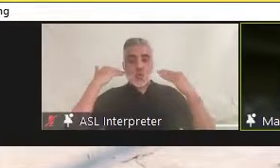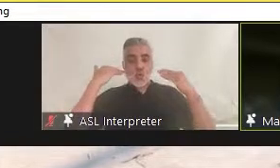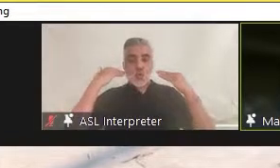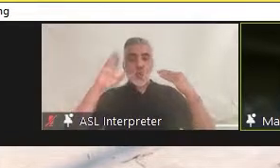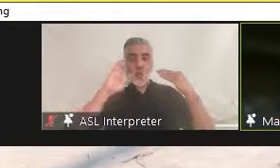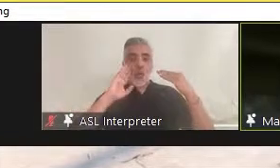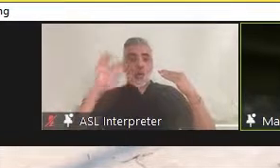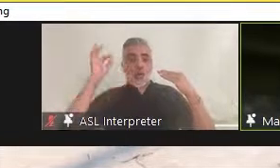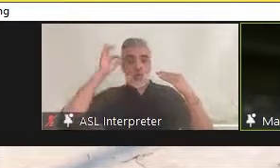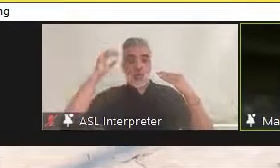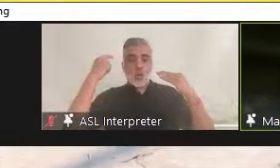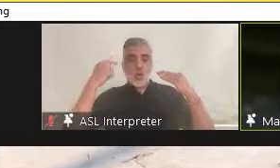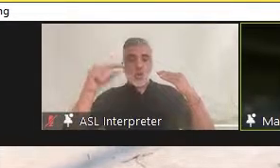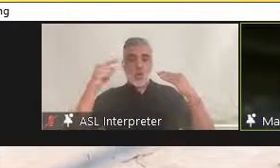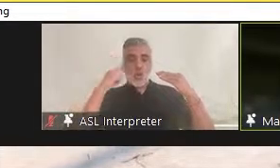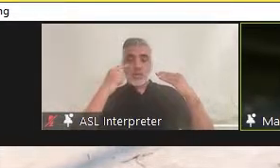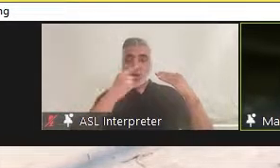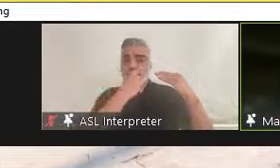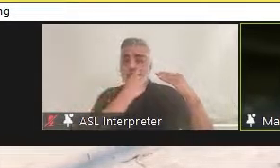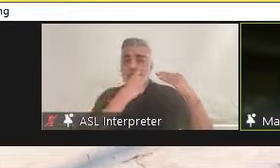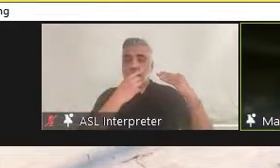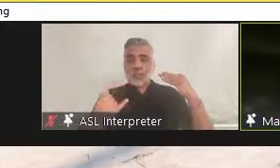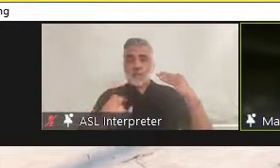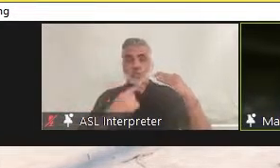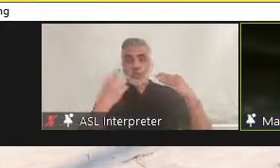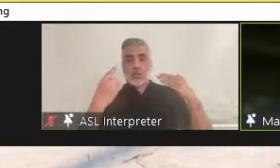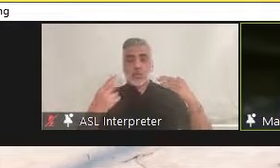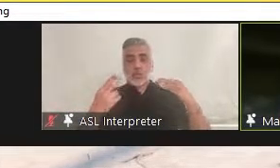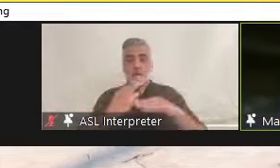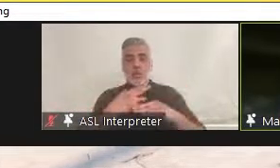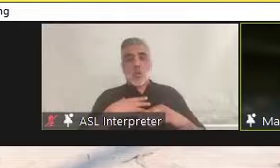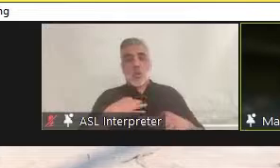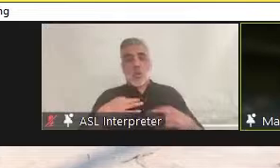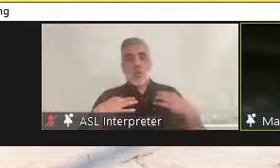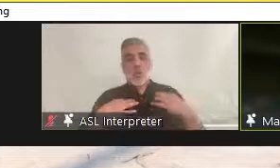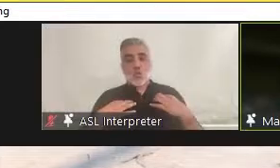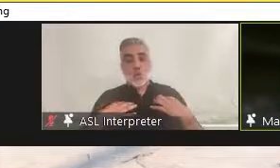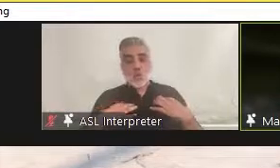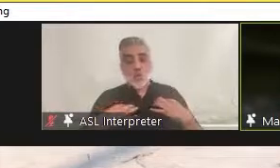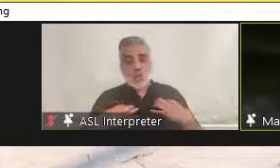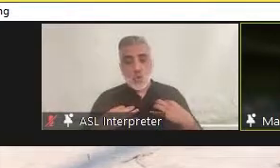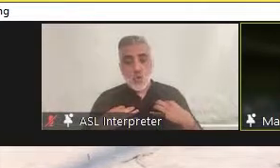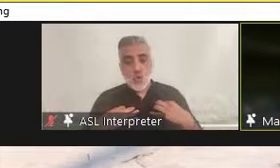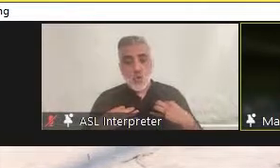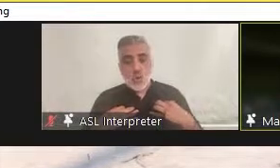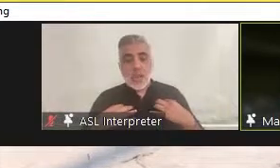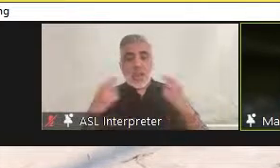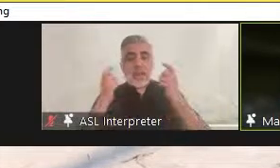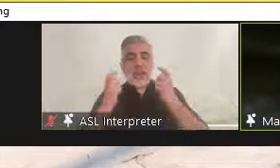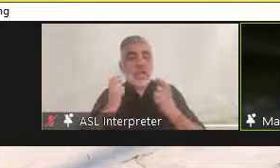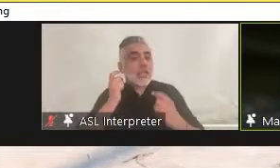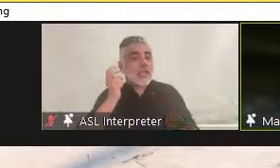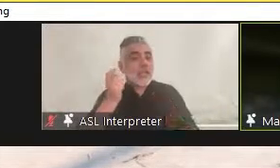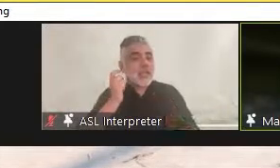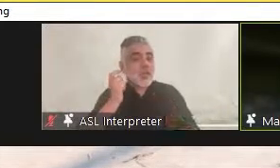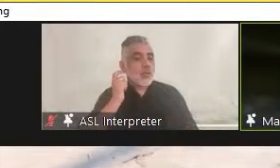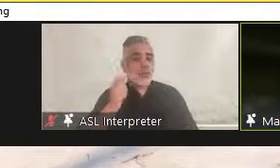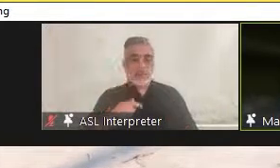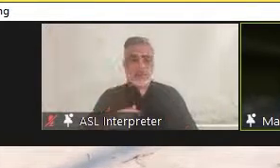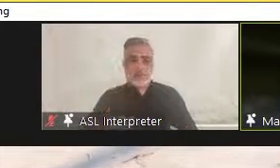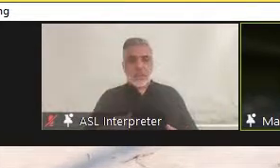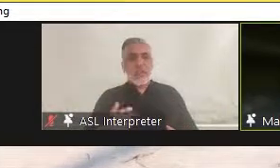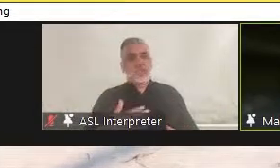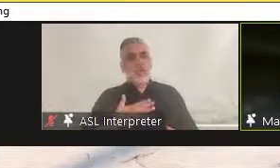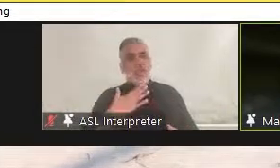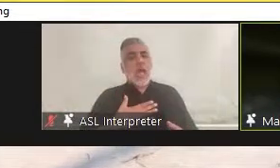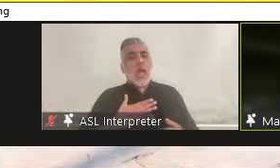with green eyes. Today I'm wearing a white shirt and hanging earrings. So I'm very happy to